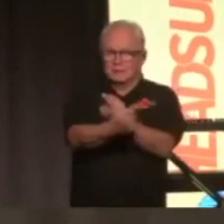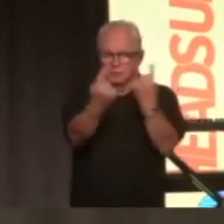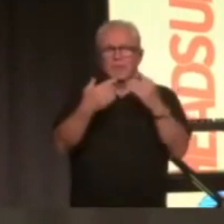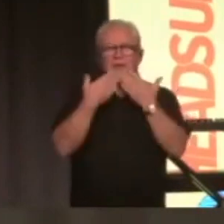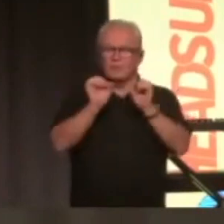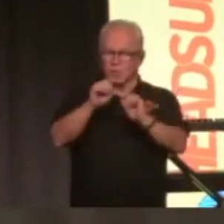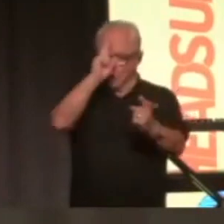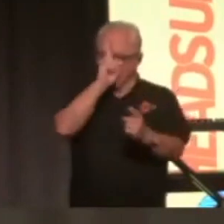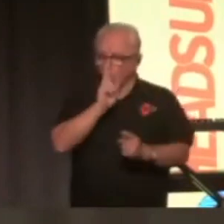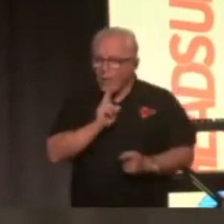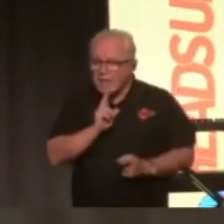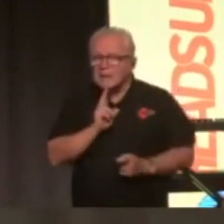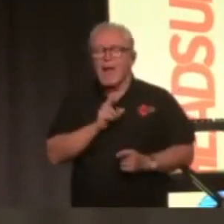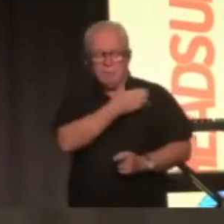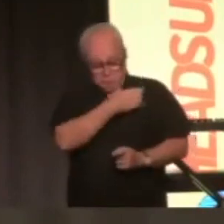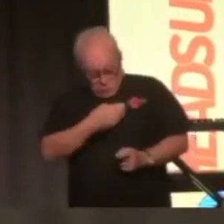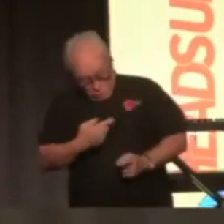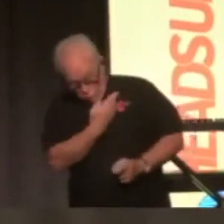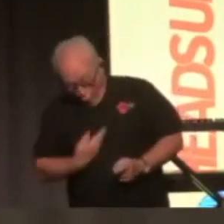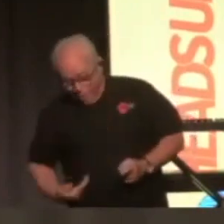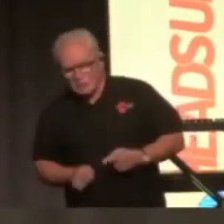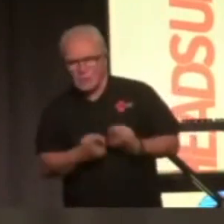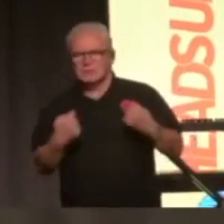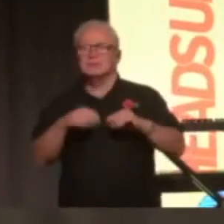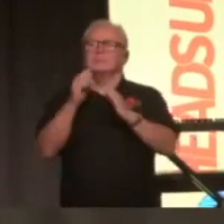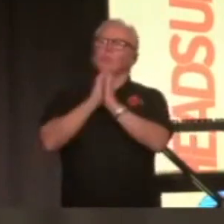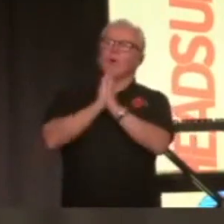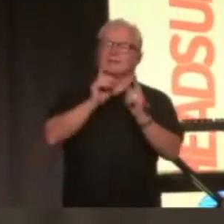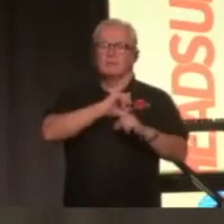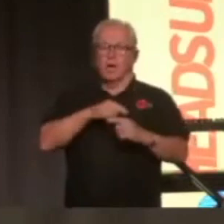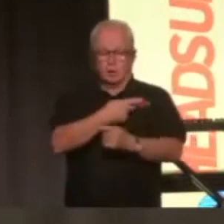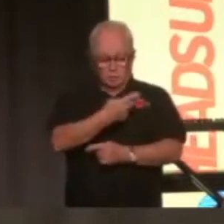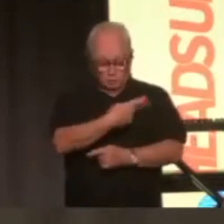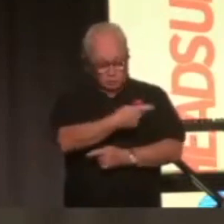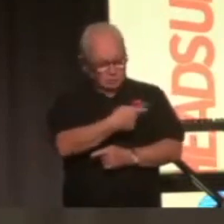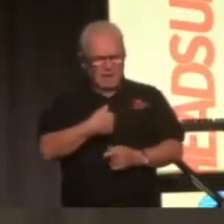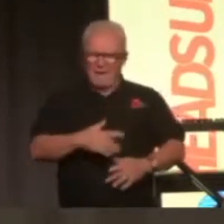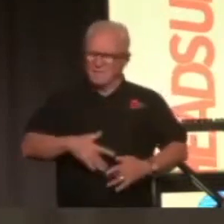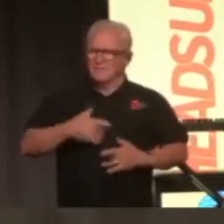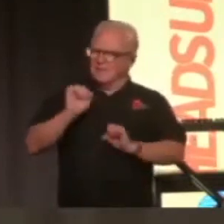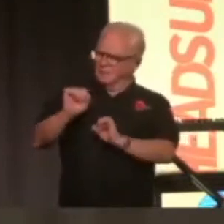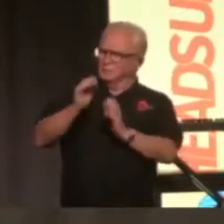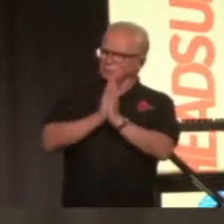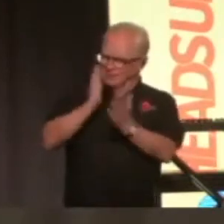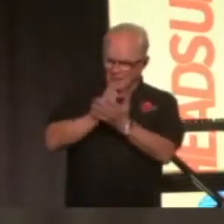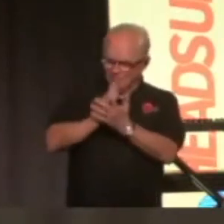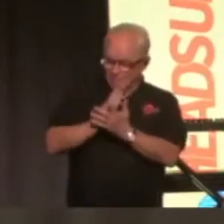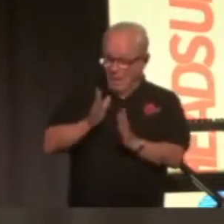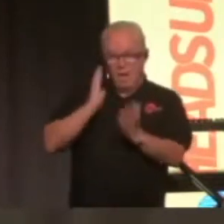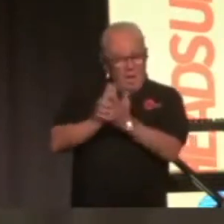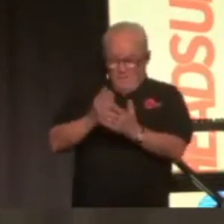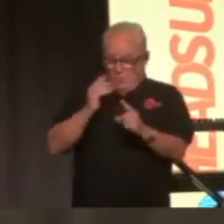loyalty and your prayers for us. I've felt your prayers. And boy, did I